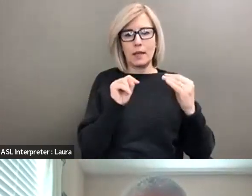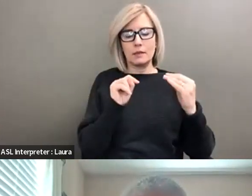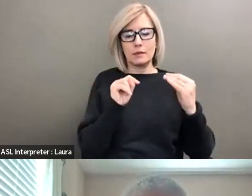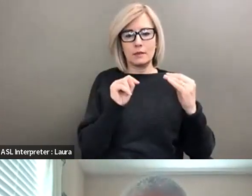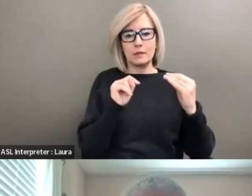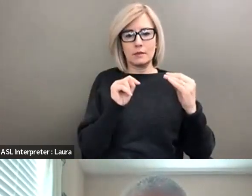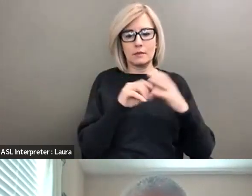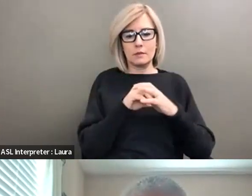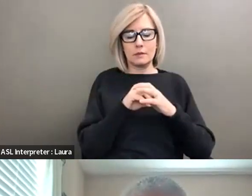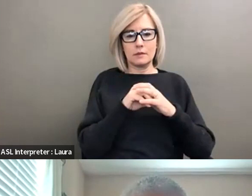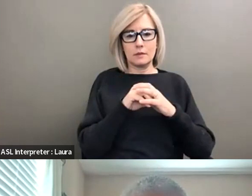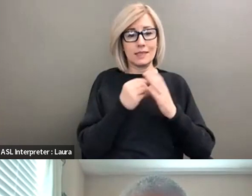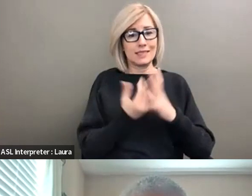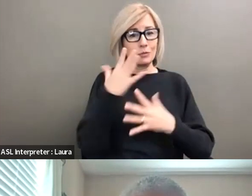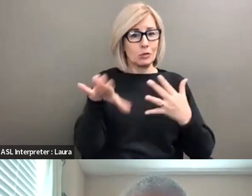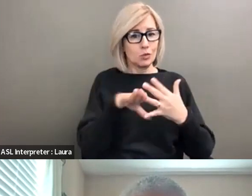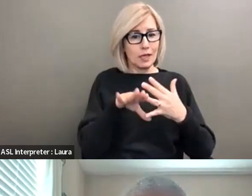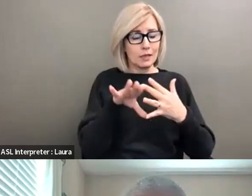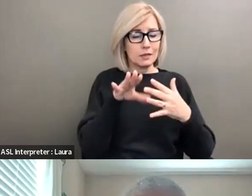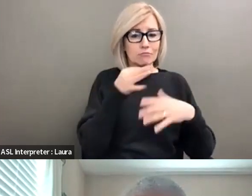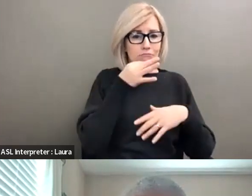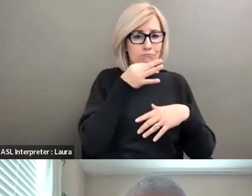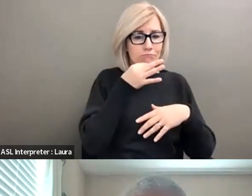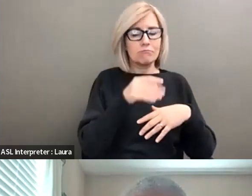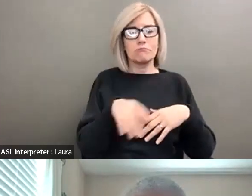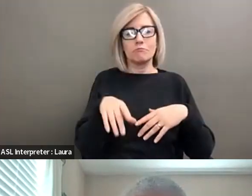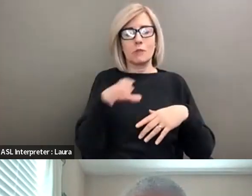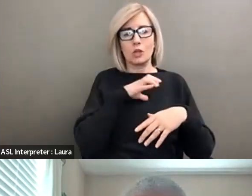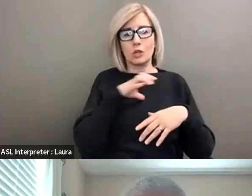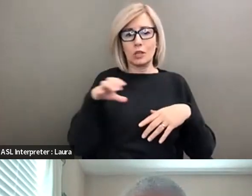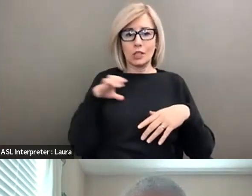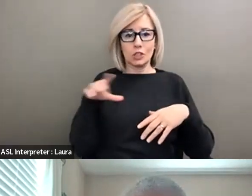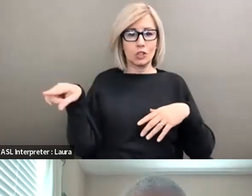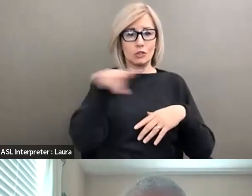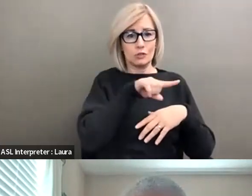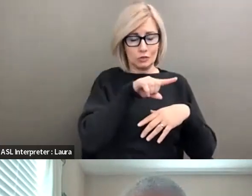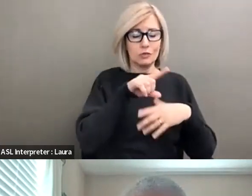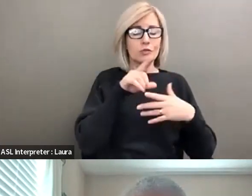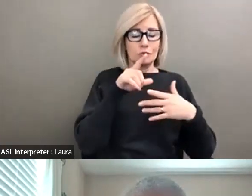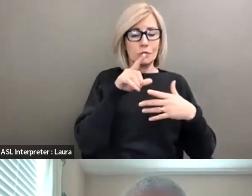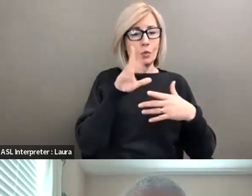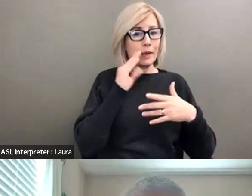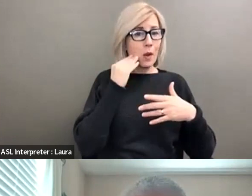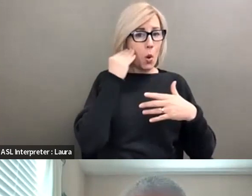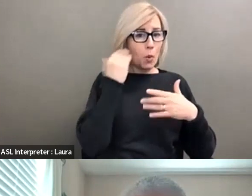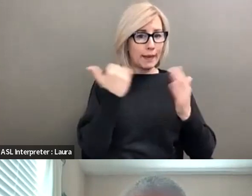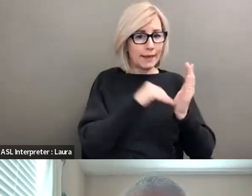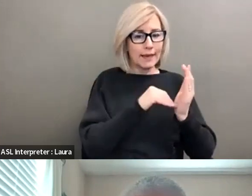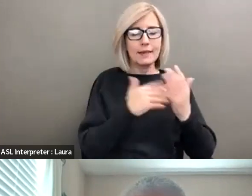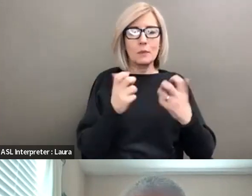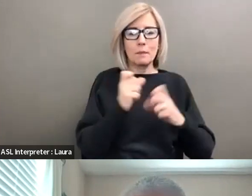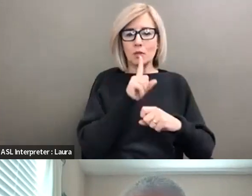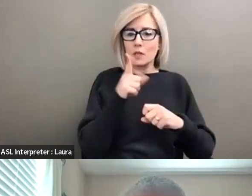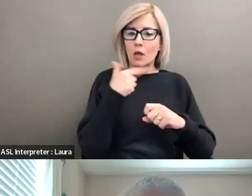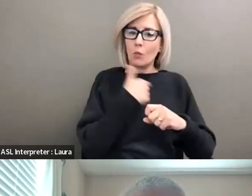spring breaks are coming up. Our congressional delegation is going to be at home again. And I want to make sure that